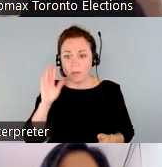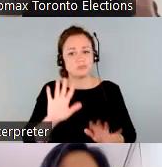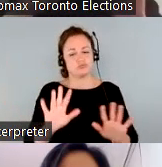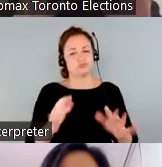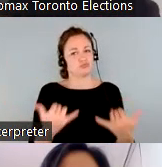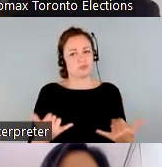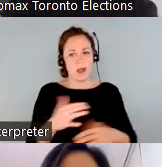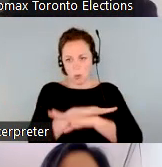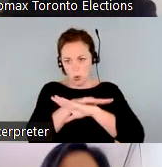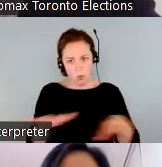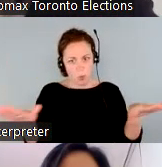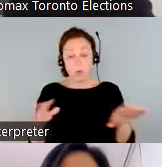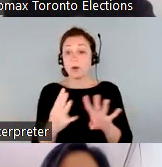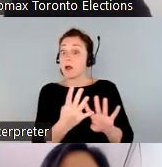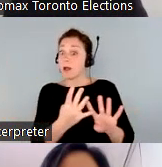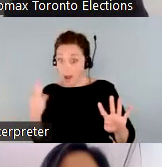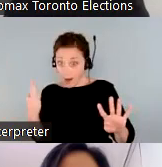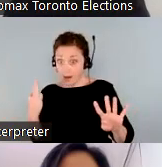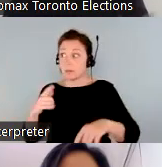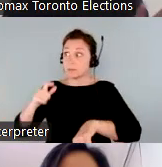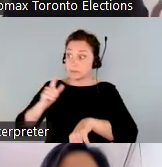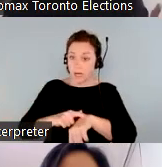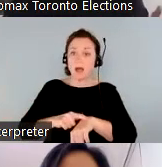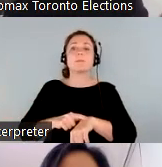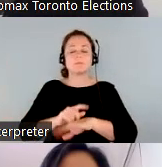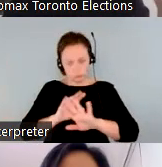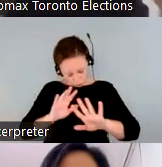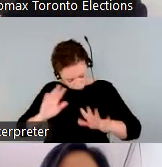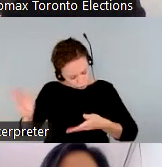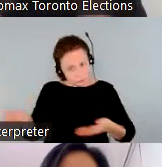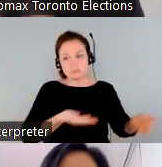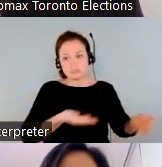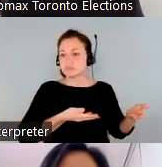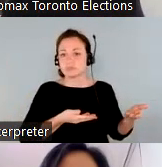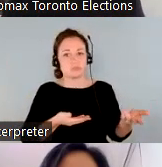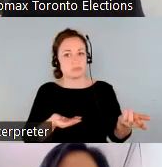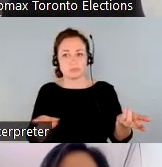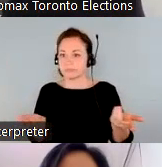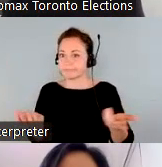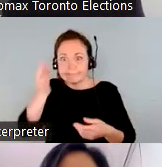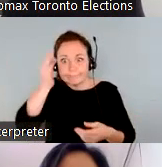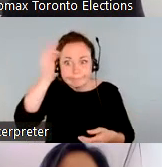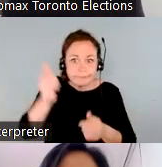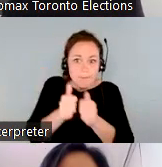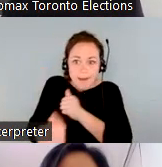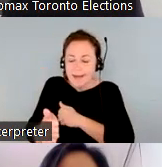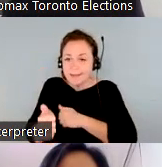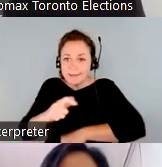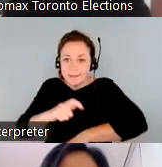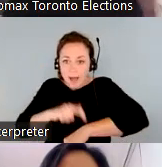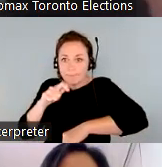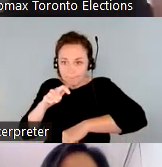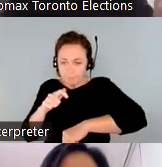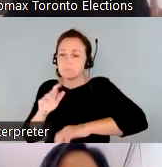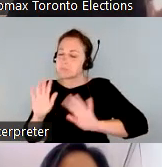election. If you're in the lineup, then you still get to vote. So even if you end up voting a few minutes past close of